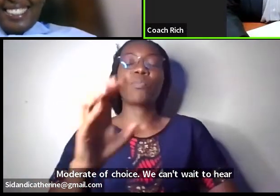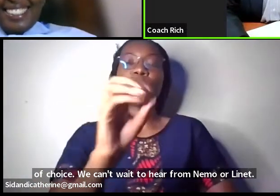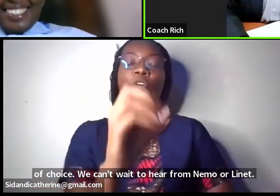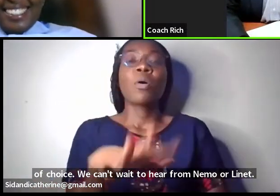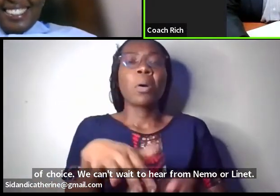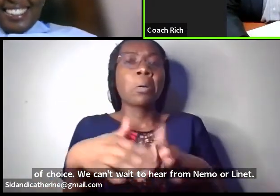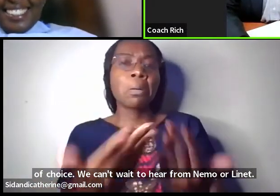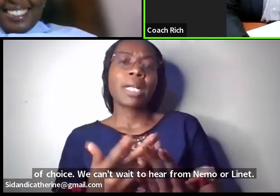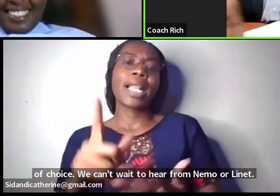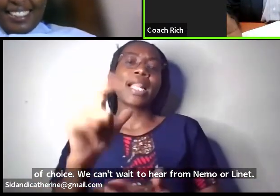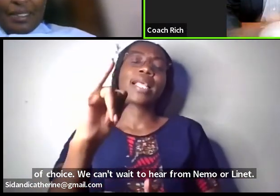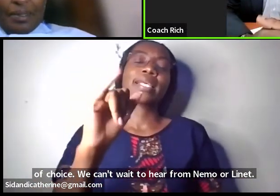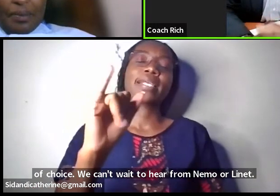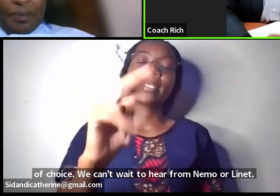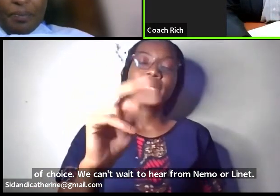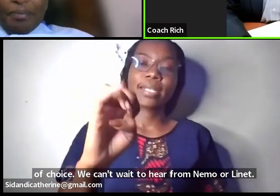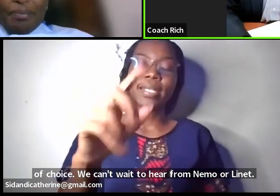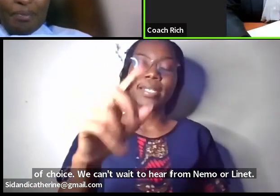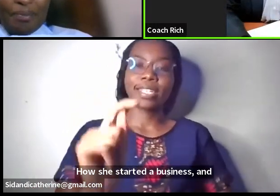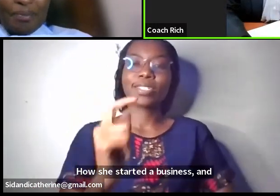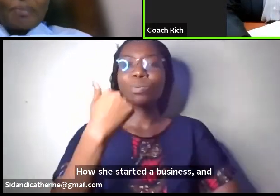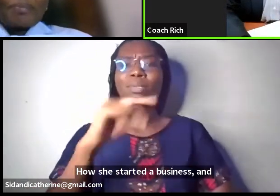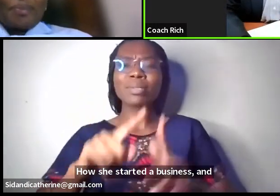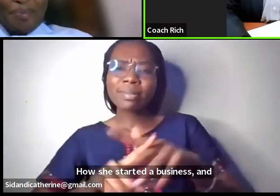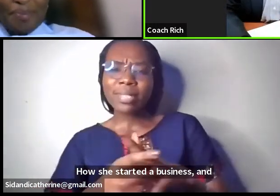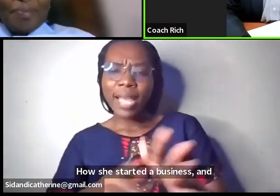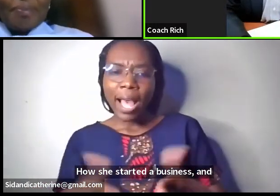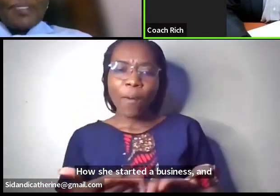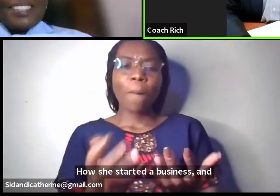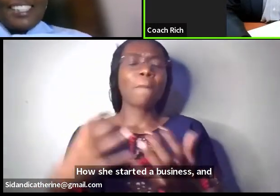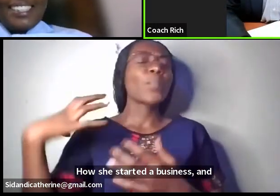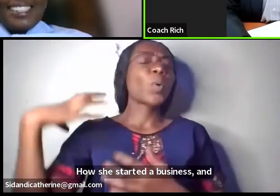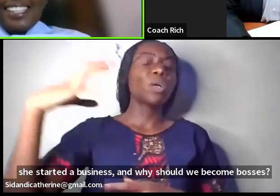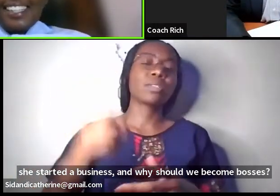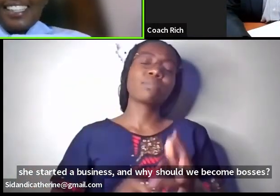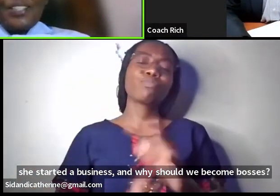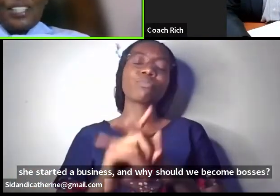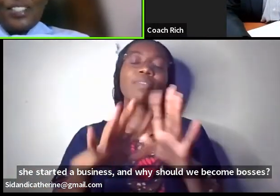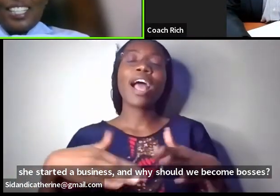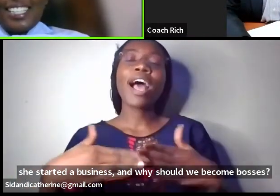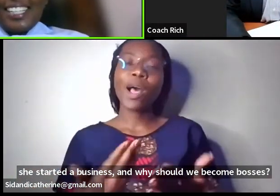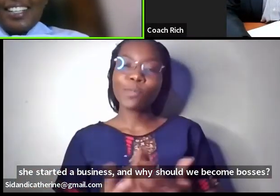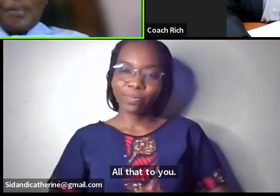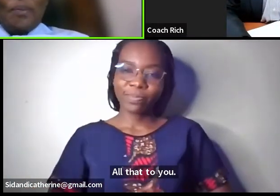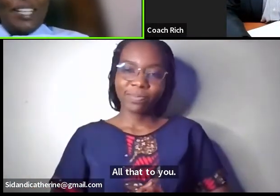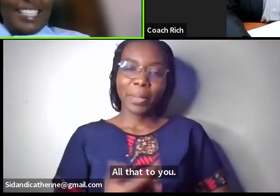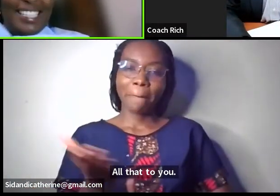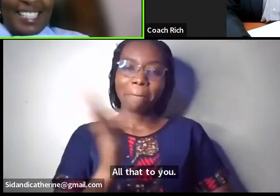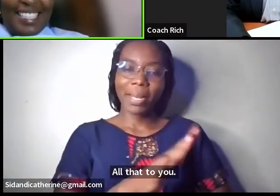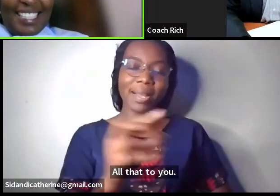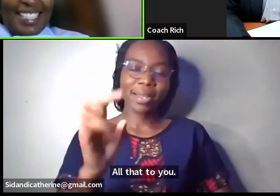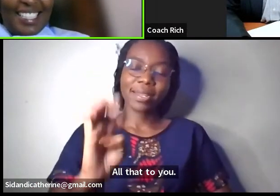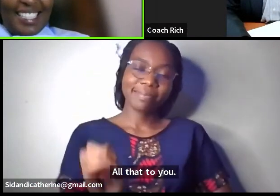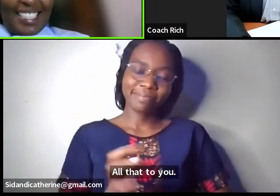her business and why should we become bosses? Over to you. Thank you, Richard.